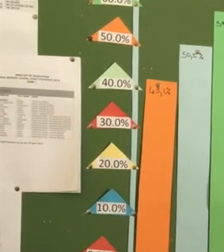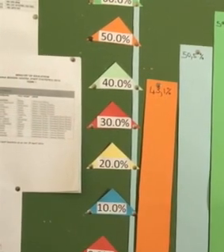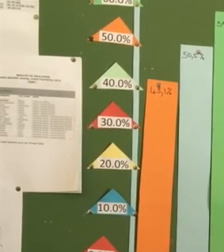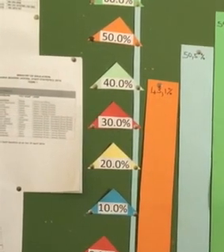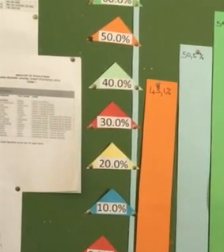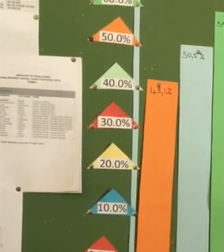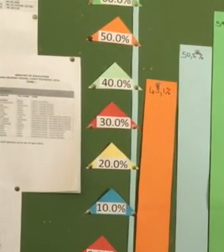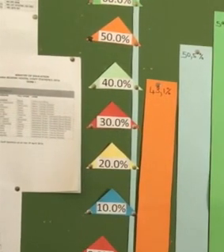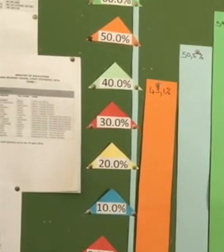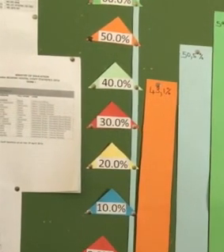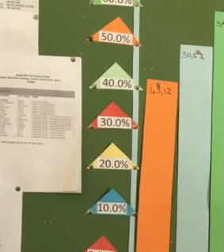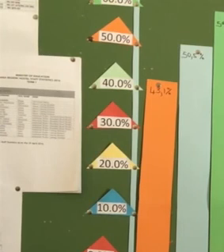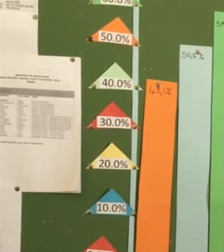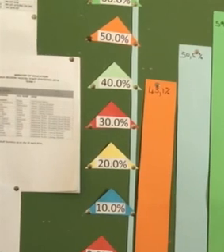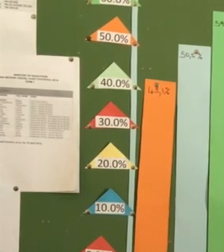to